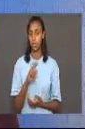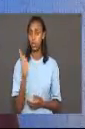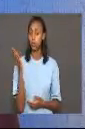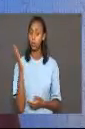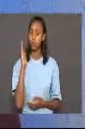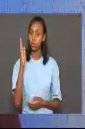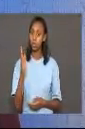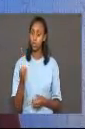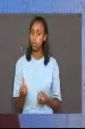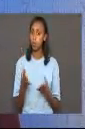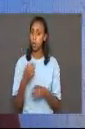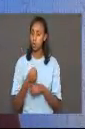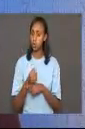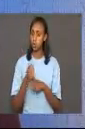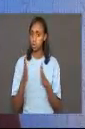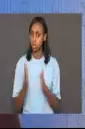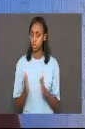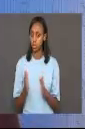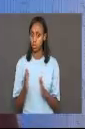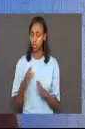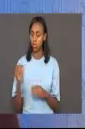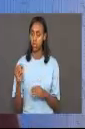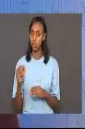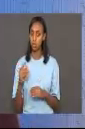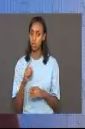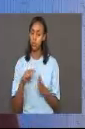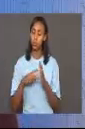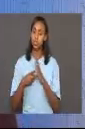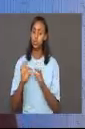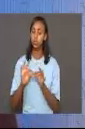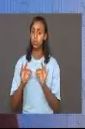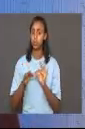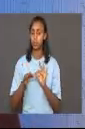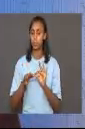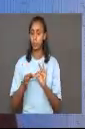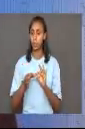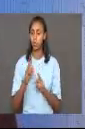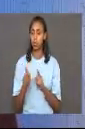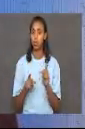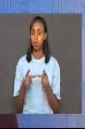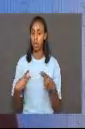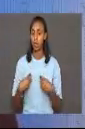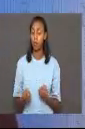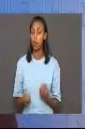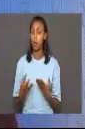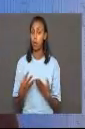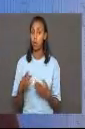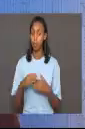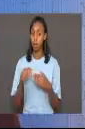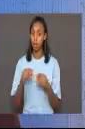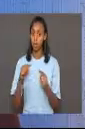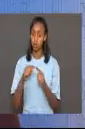There will be more skilled work available, which means that people will have more money to